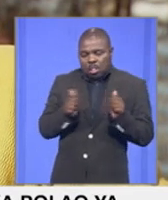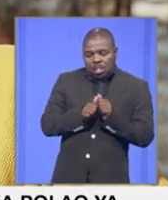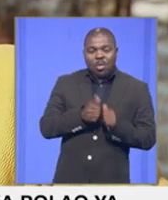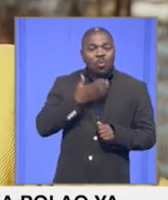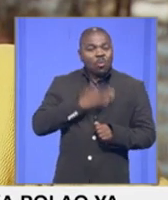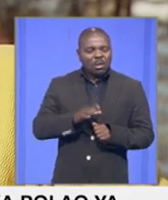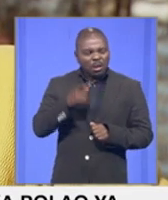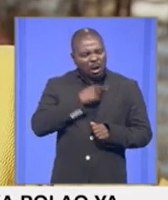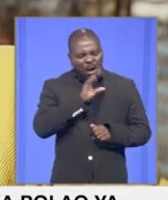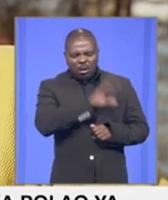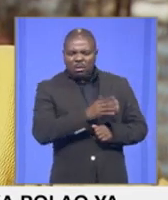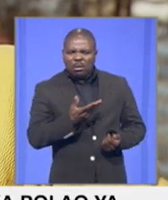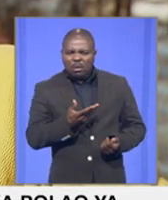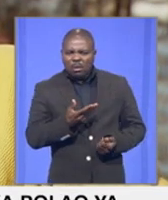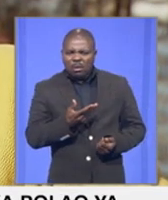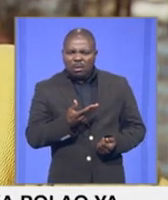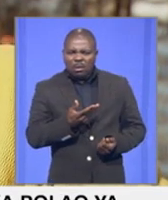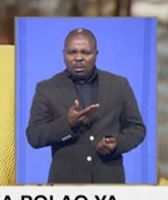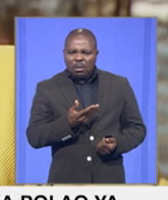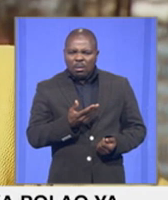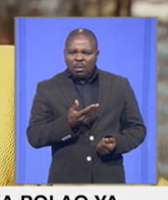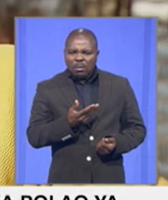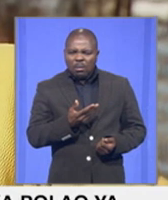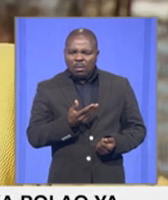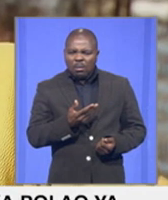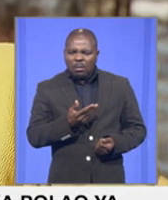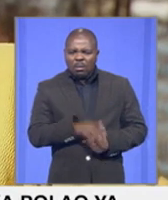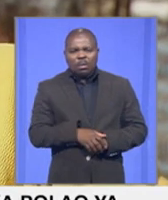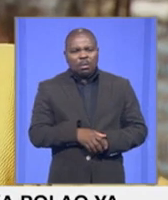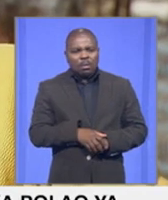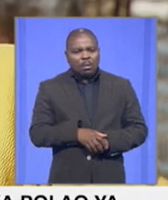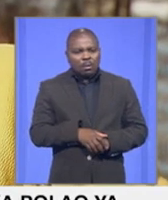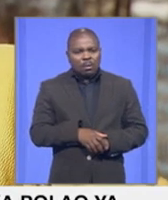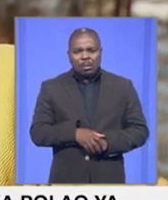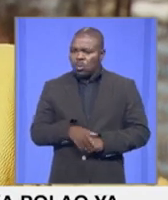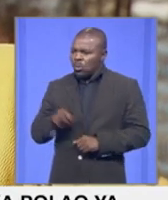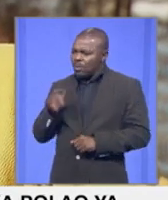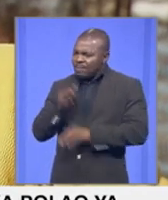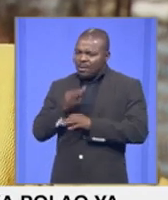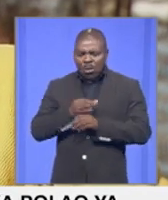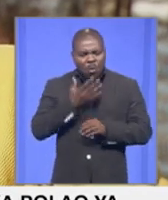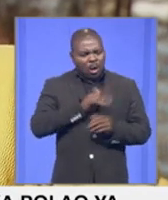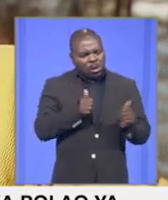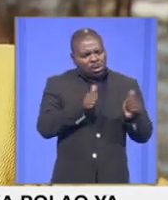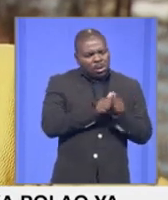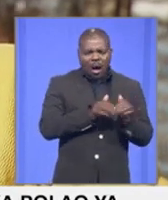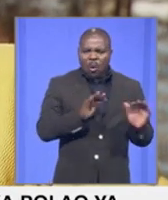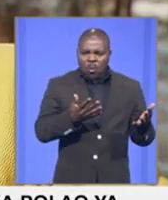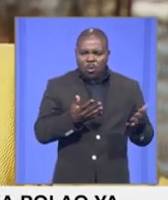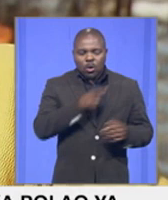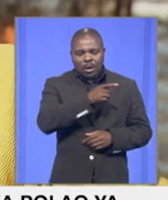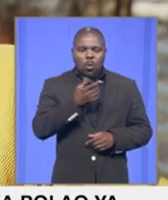So I asked her, how does he want to be with you? He wants me to